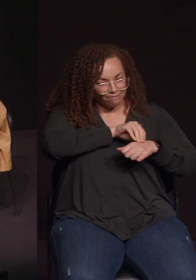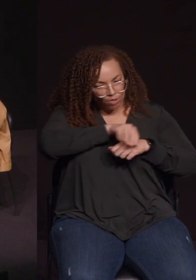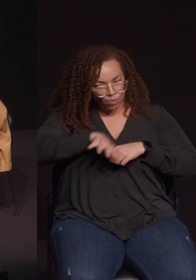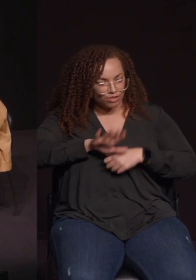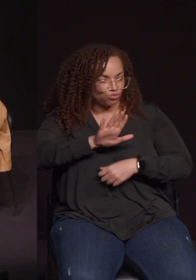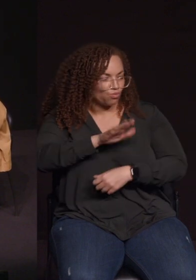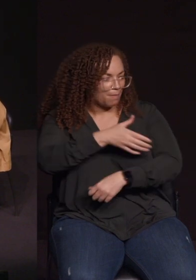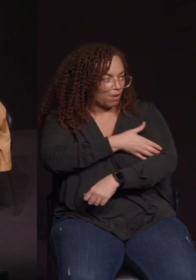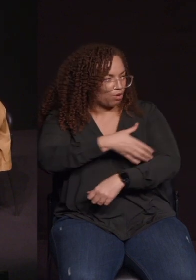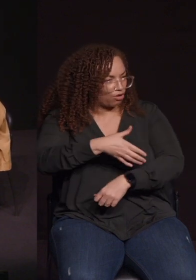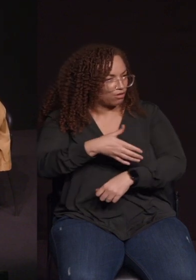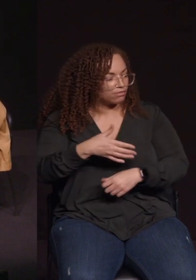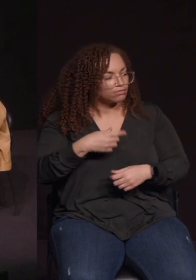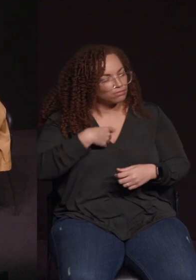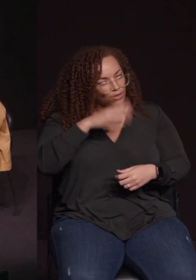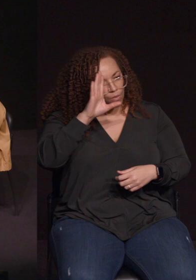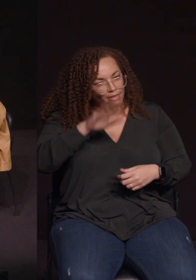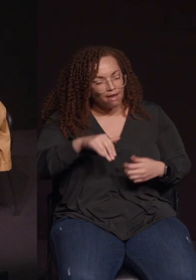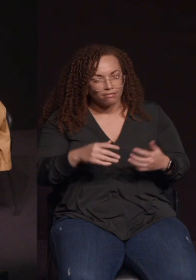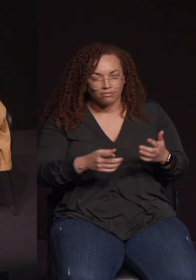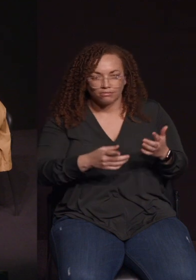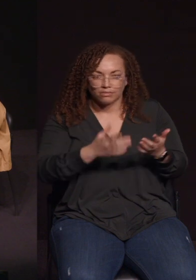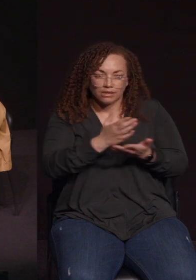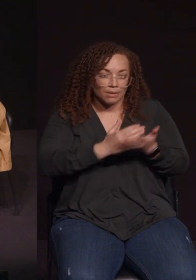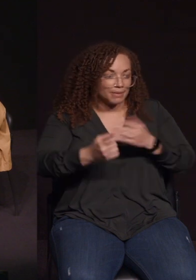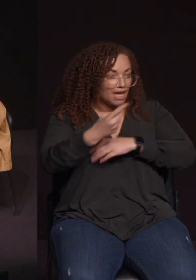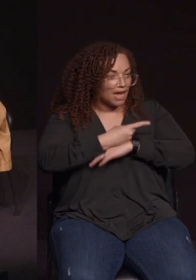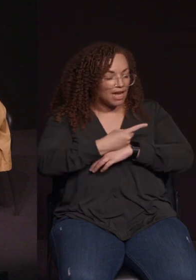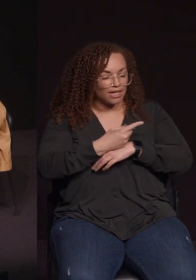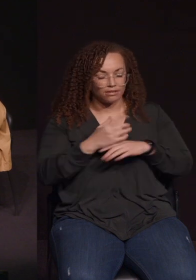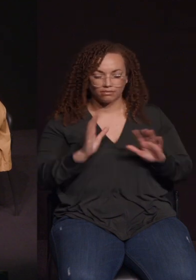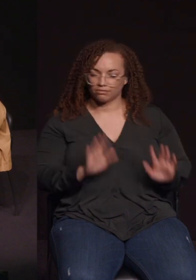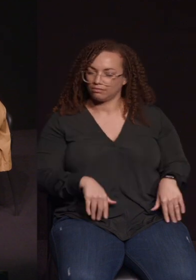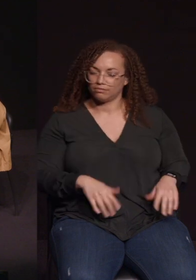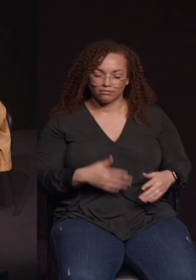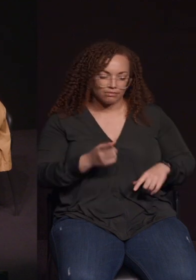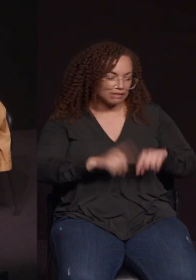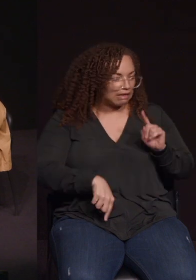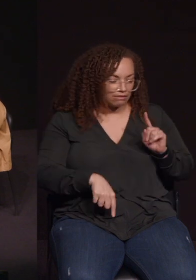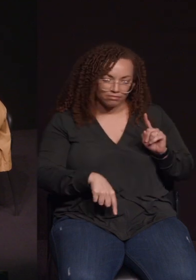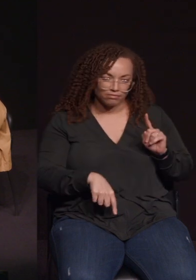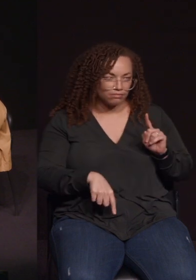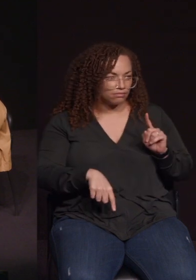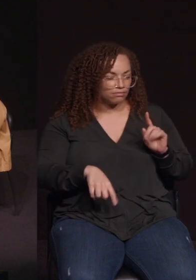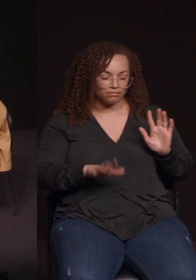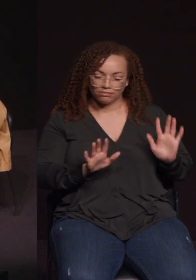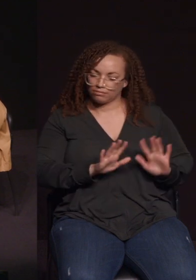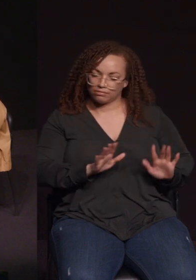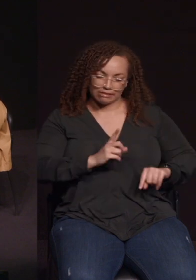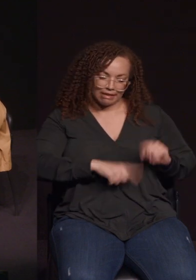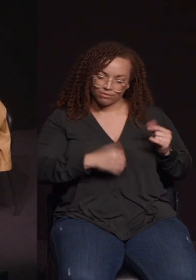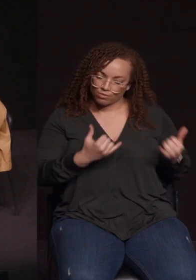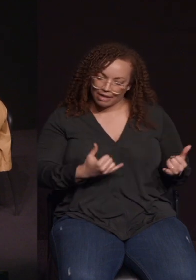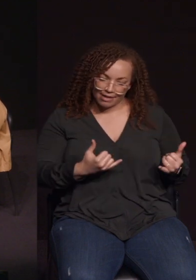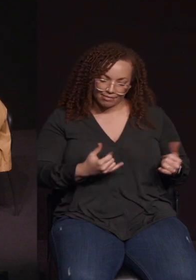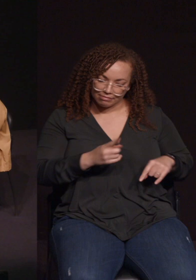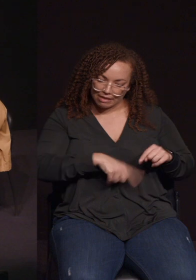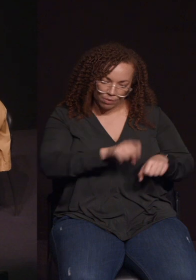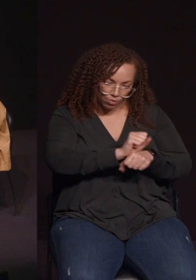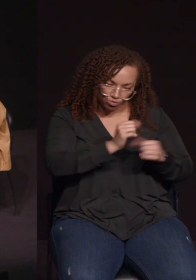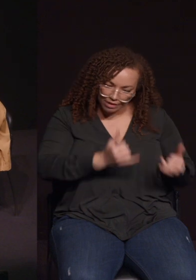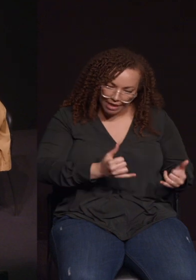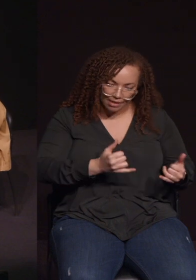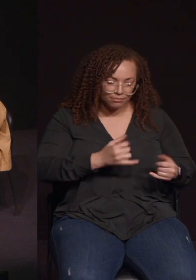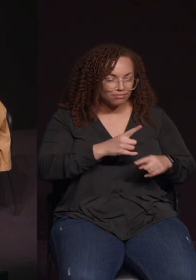days where it just ain't happening. It's like, this is just, it's not gonna happen today. But y'all keep showing up